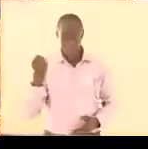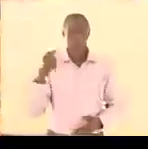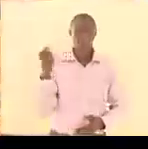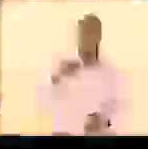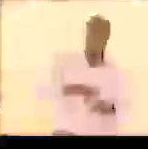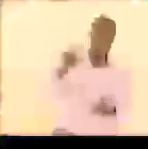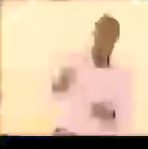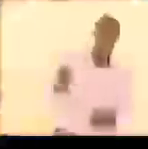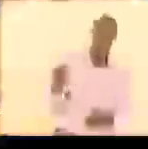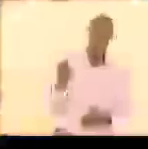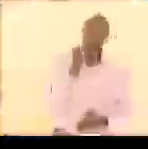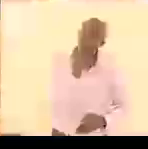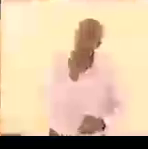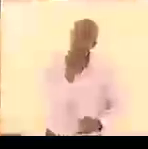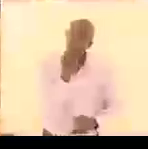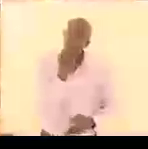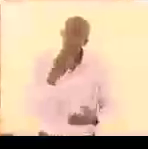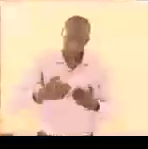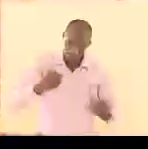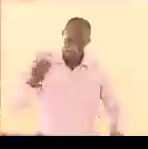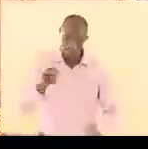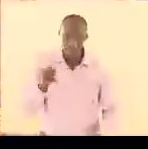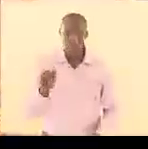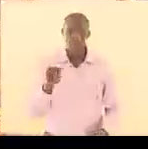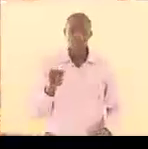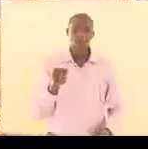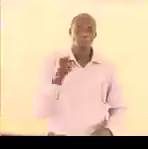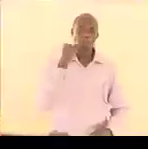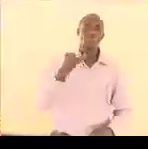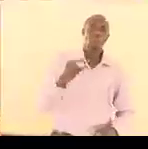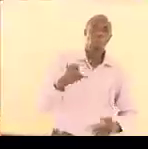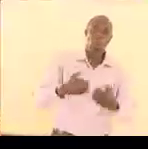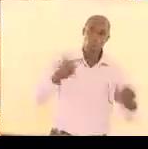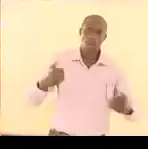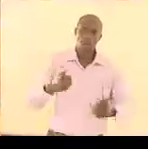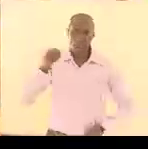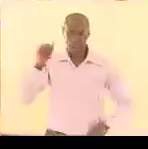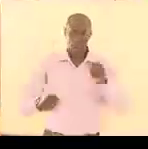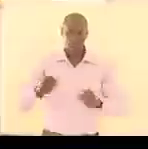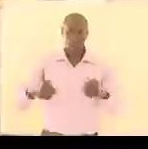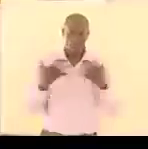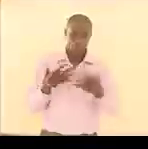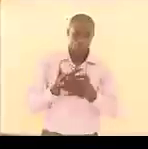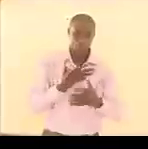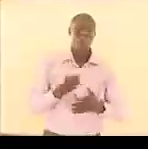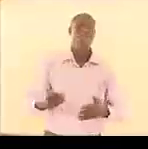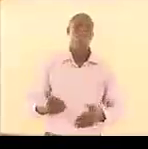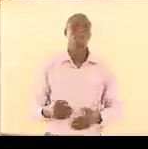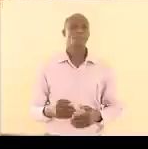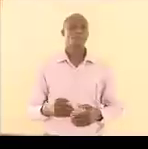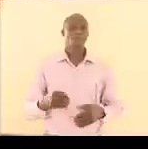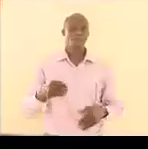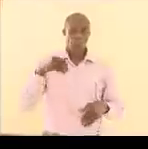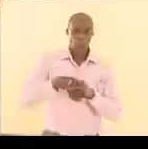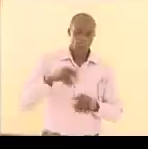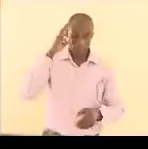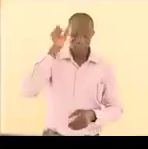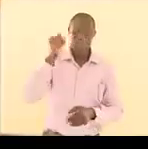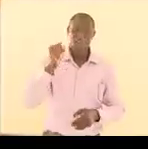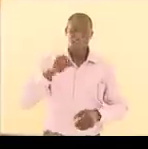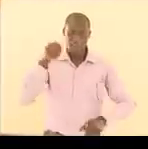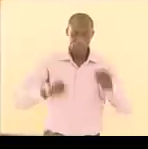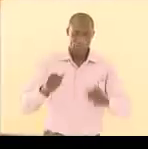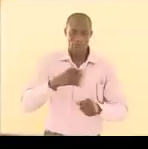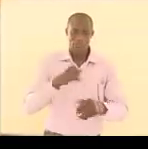The consequence of Thomas alienating himself was what? Alienation, doubt, fear, and grief. In